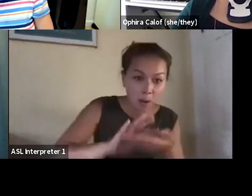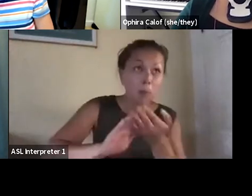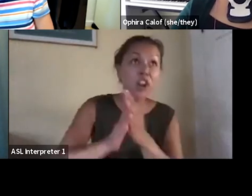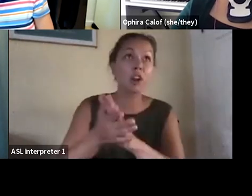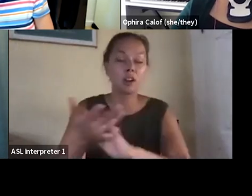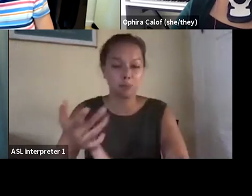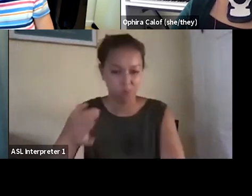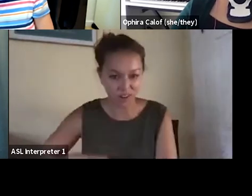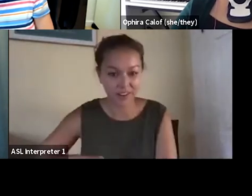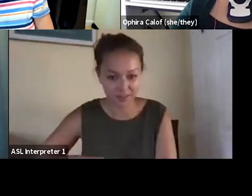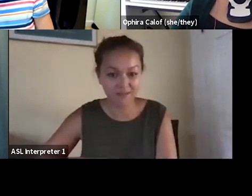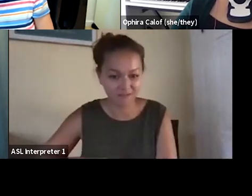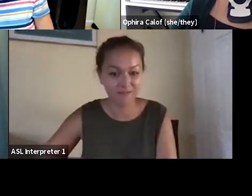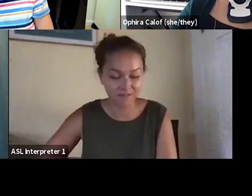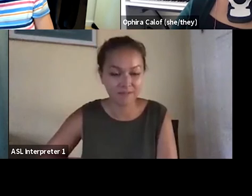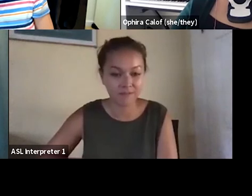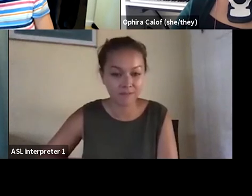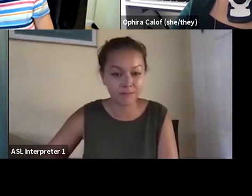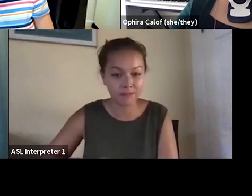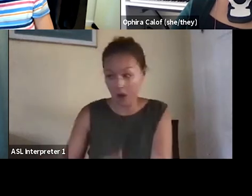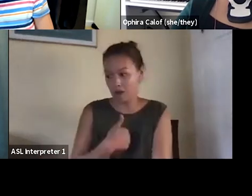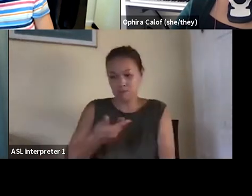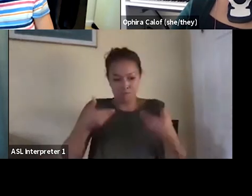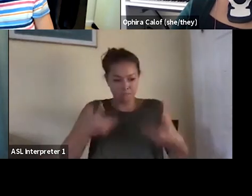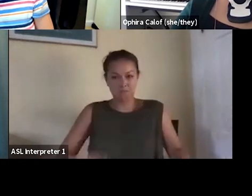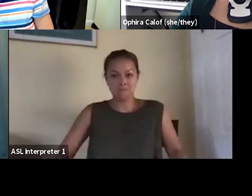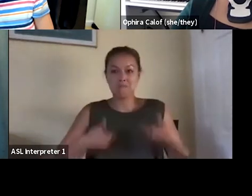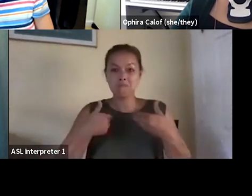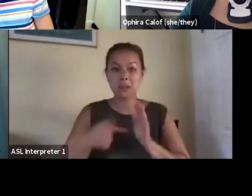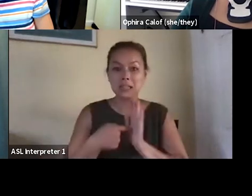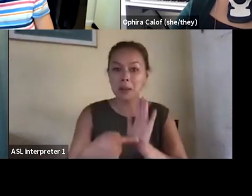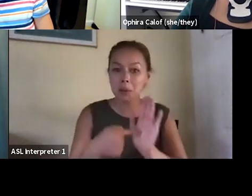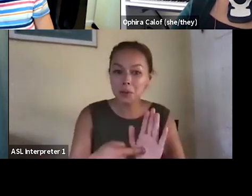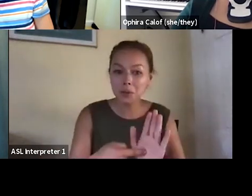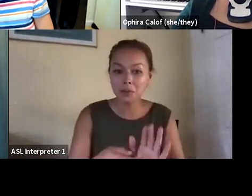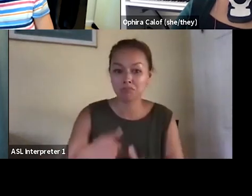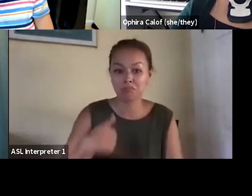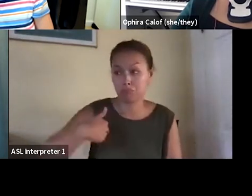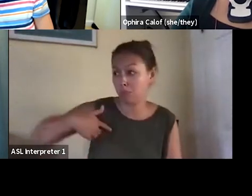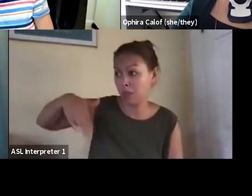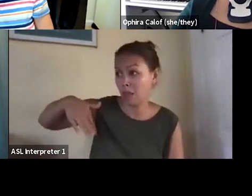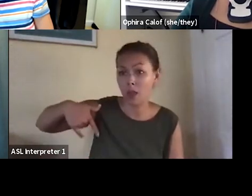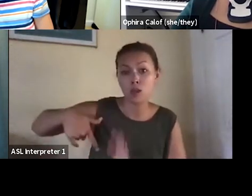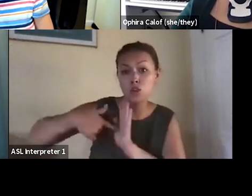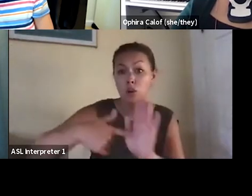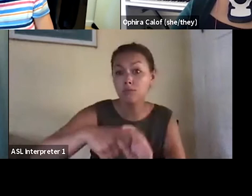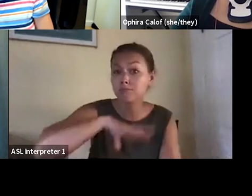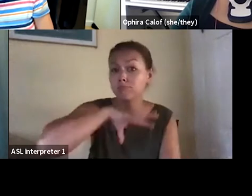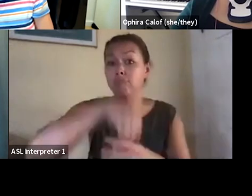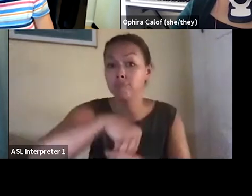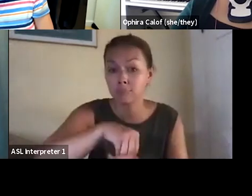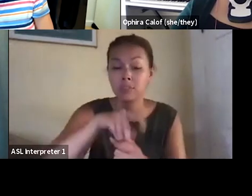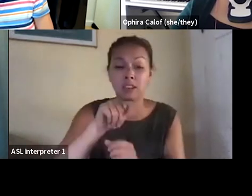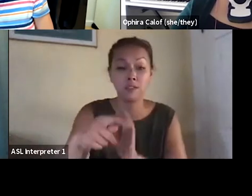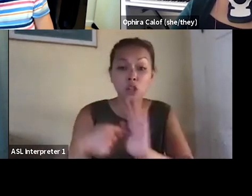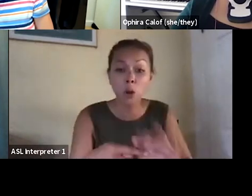move on behalf of the company. And I'm a testament to that. I mean, I've never showrun a show, and yet, you know, Core Sinking Ship and Novana believed in